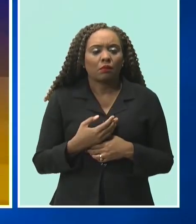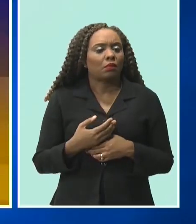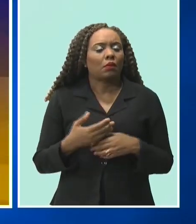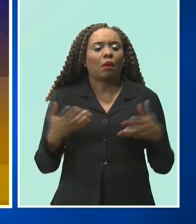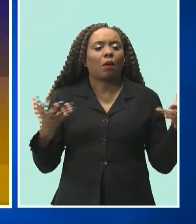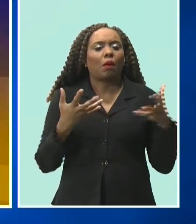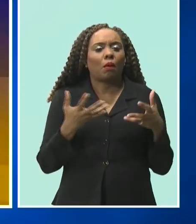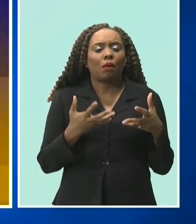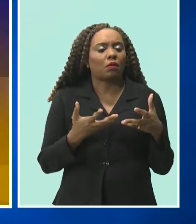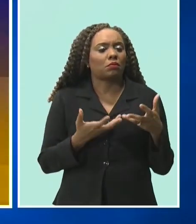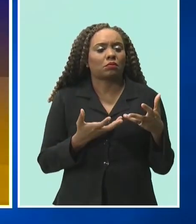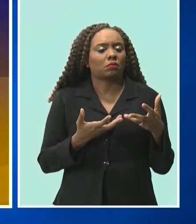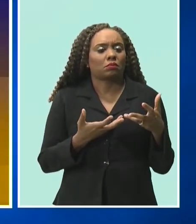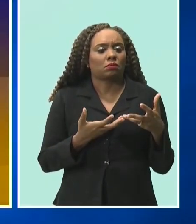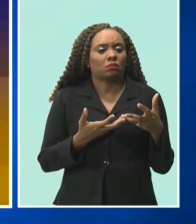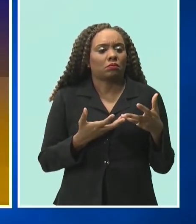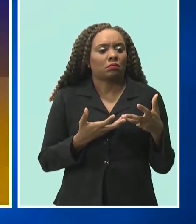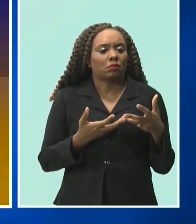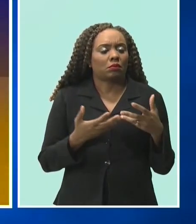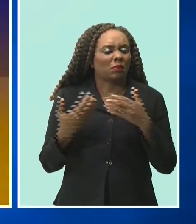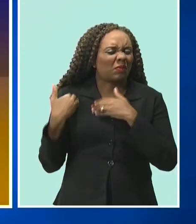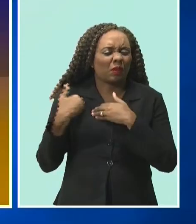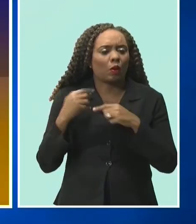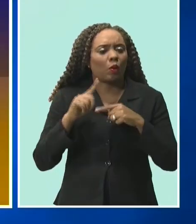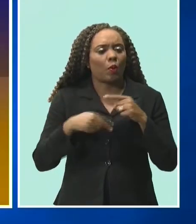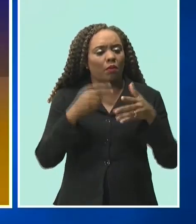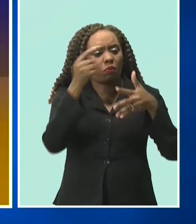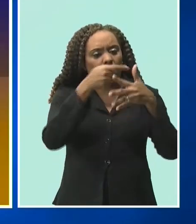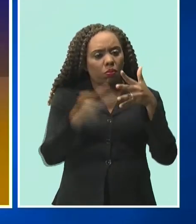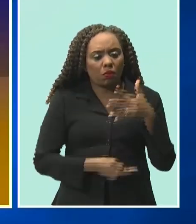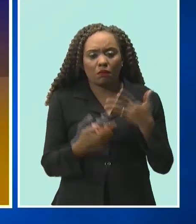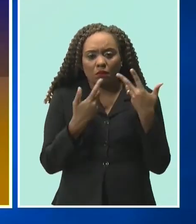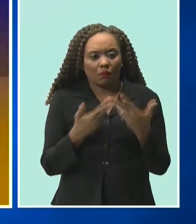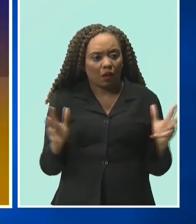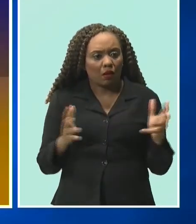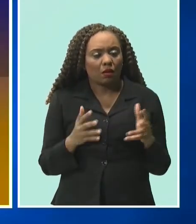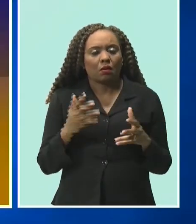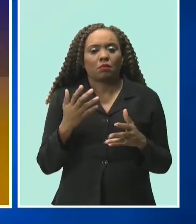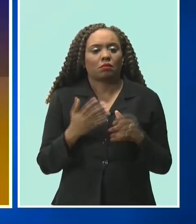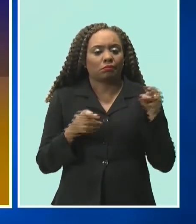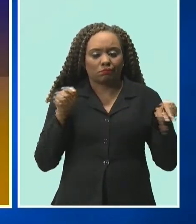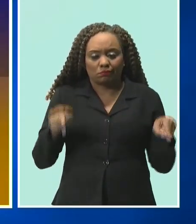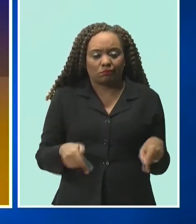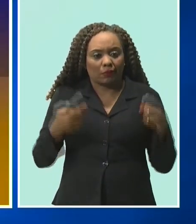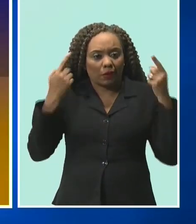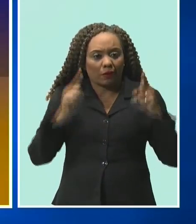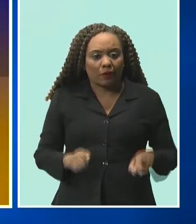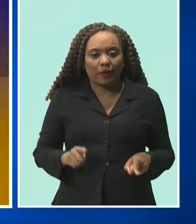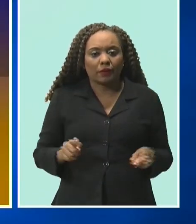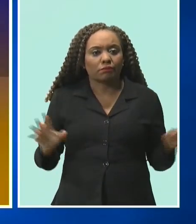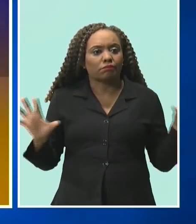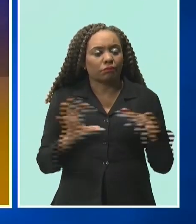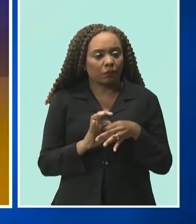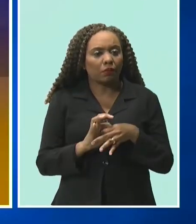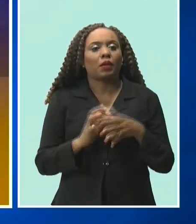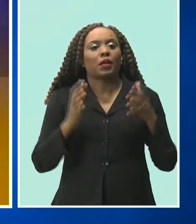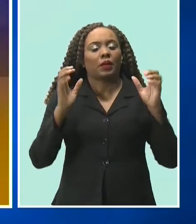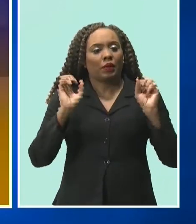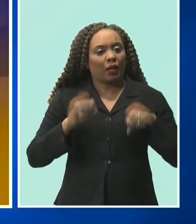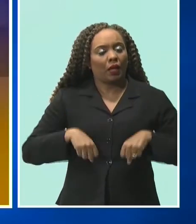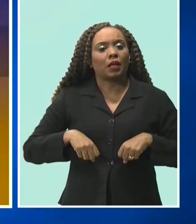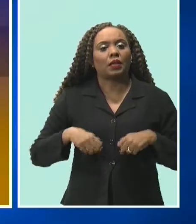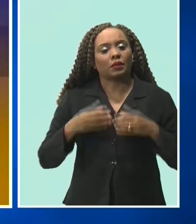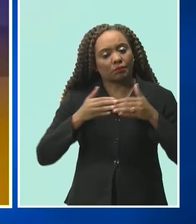parties. And when all those details are worked out and both sides agree, we are both on the same page,